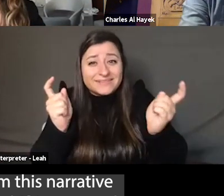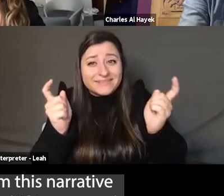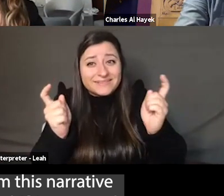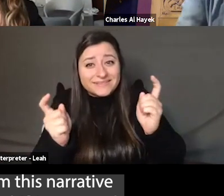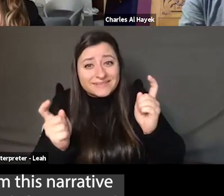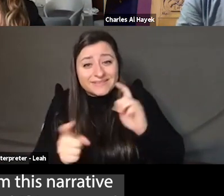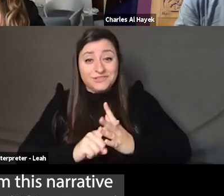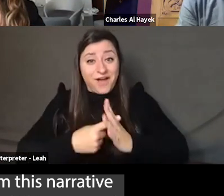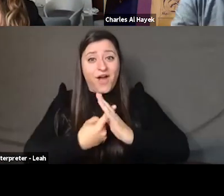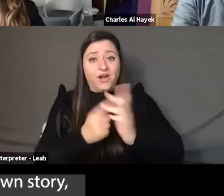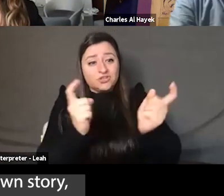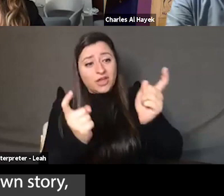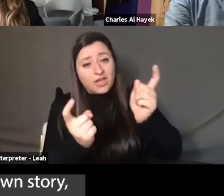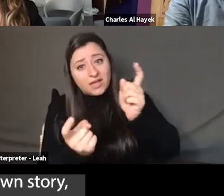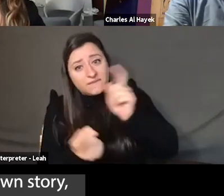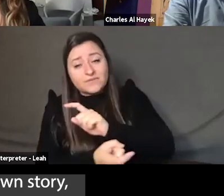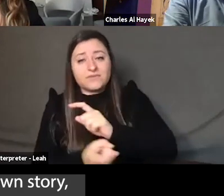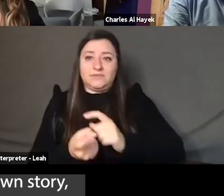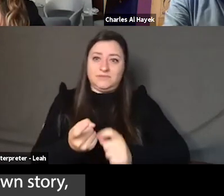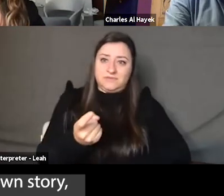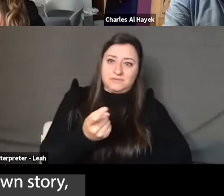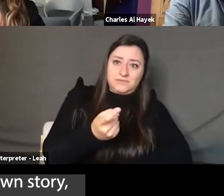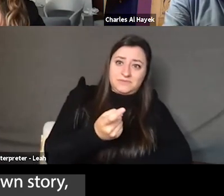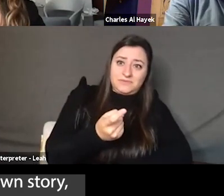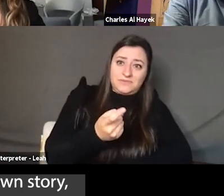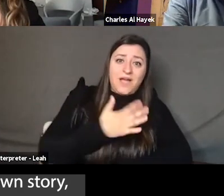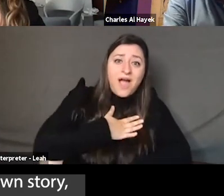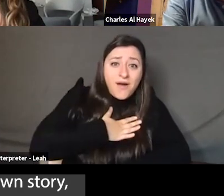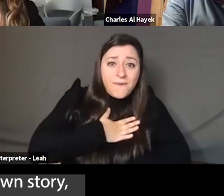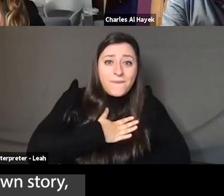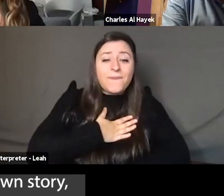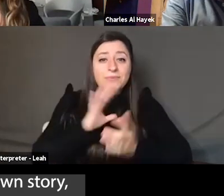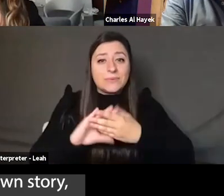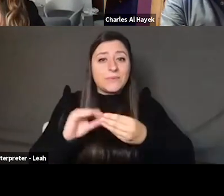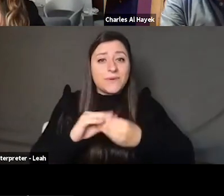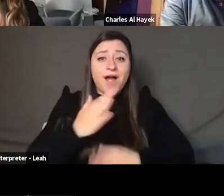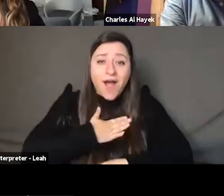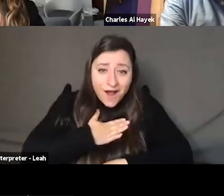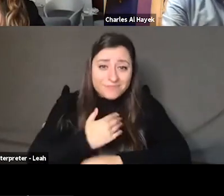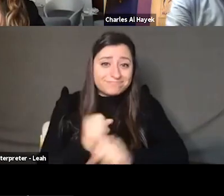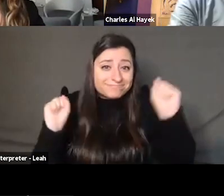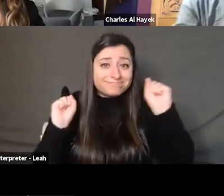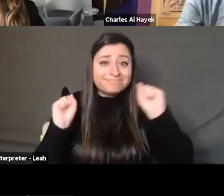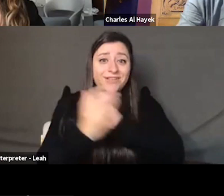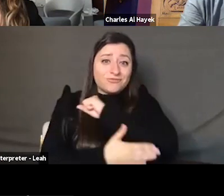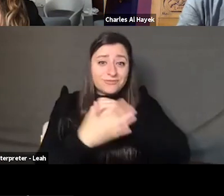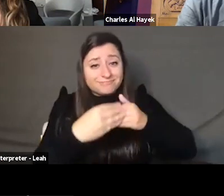and start shifting towards building our own story, our own sovereign country to reach